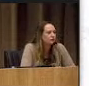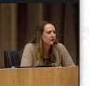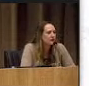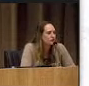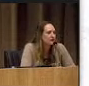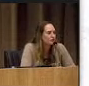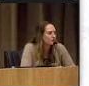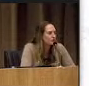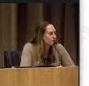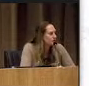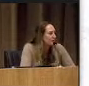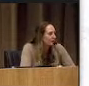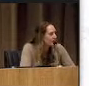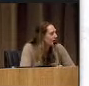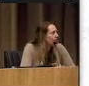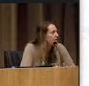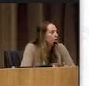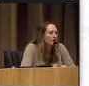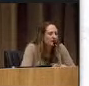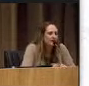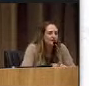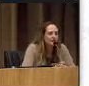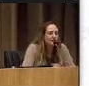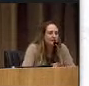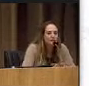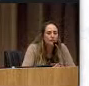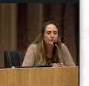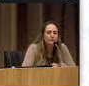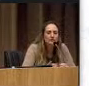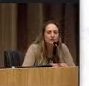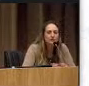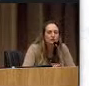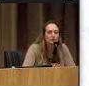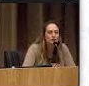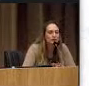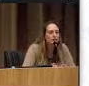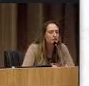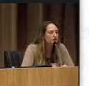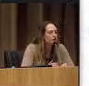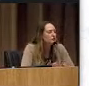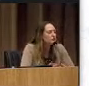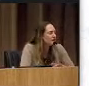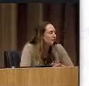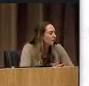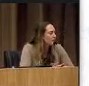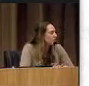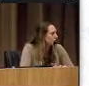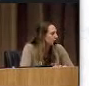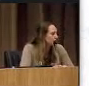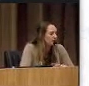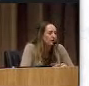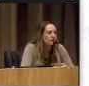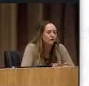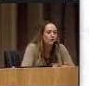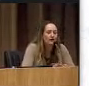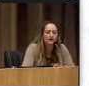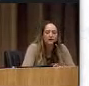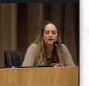intensive therapy. We have several beds, and we were able to